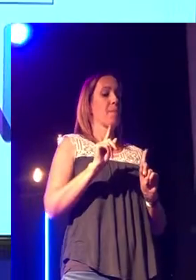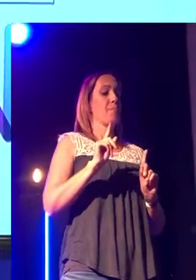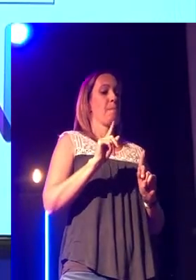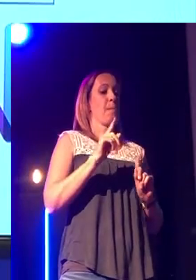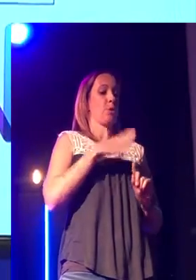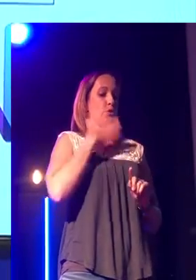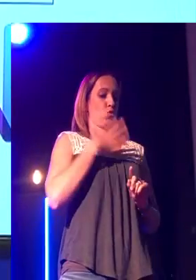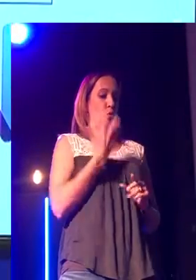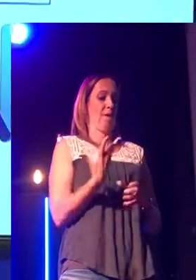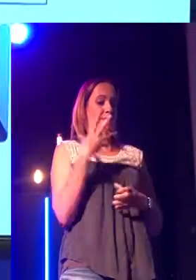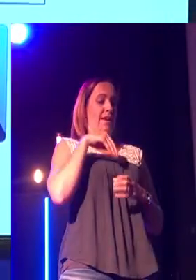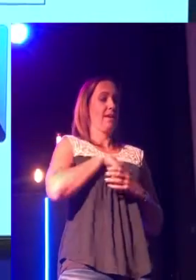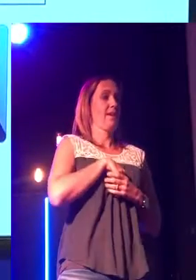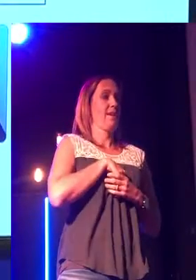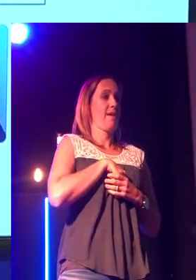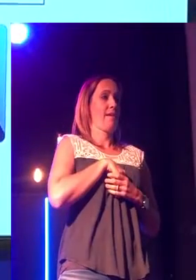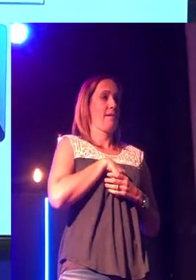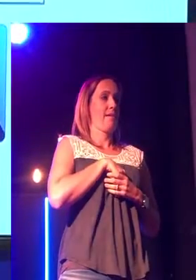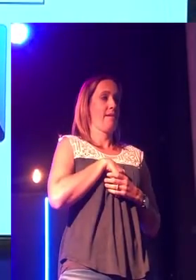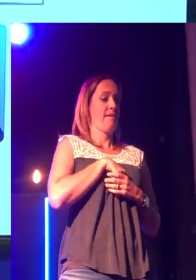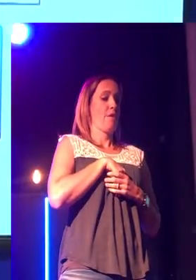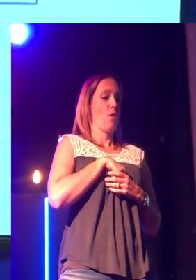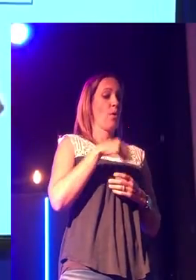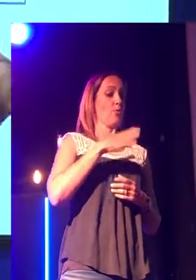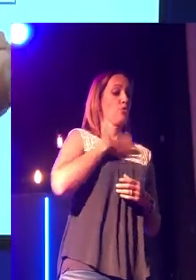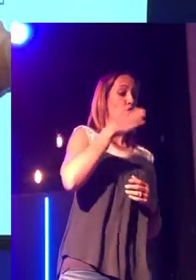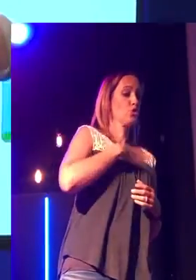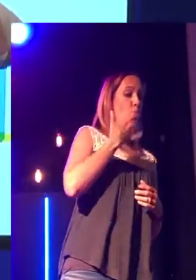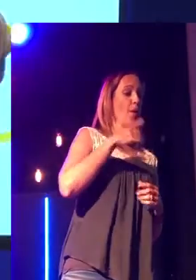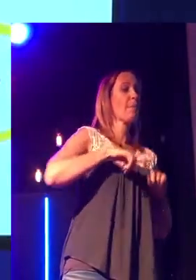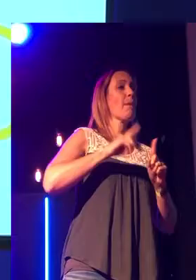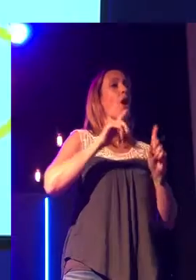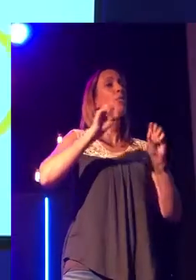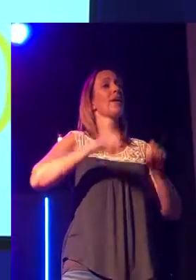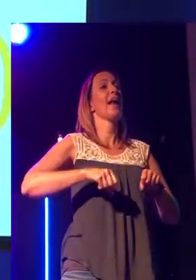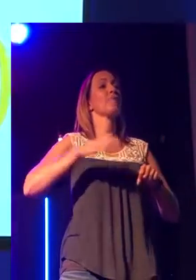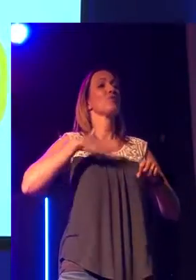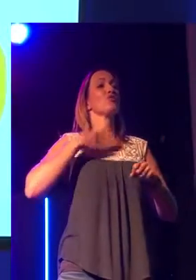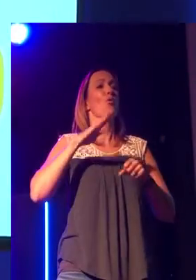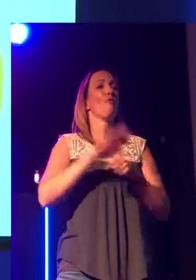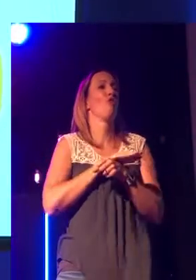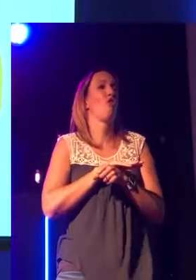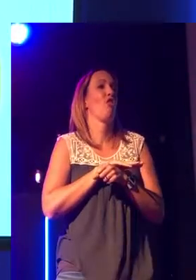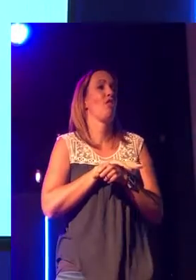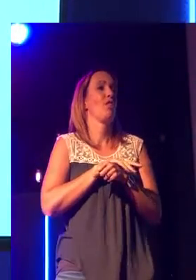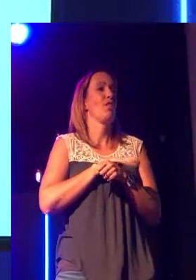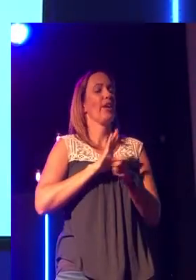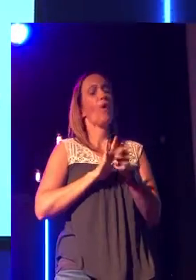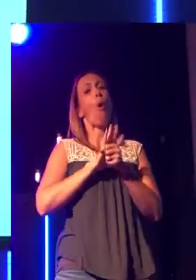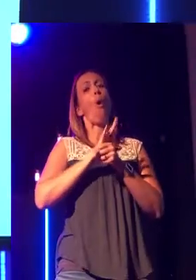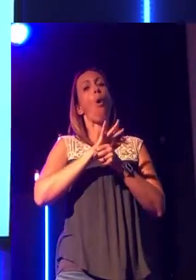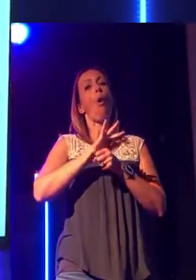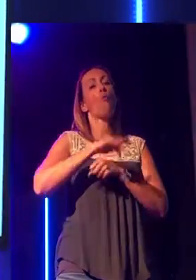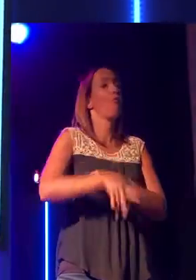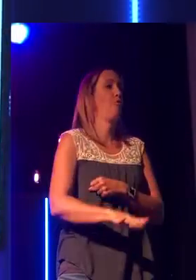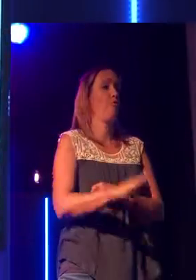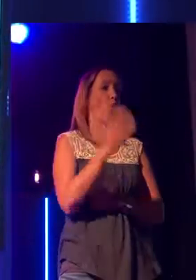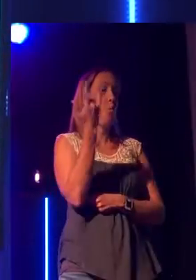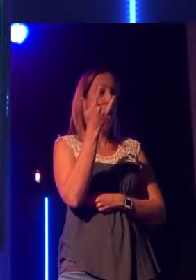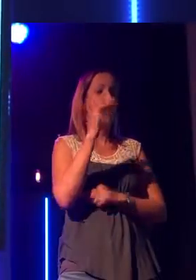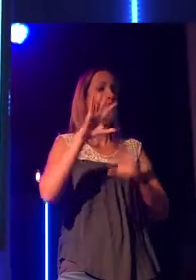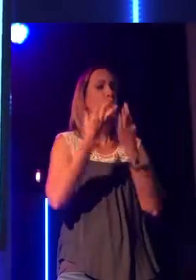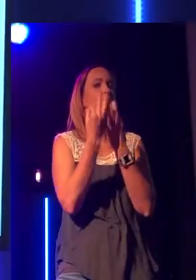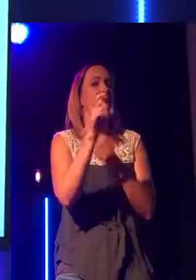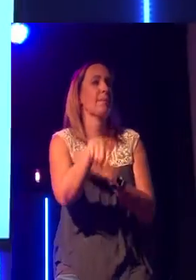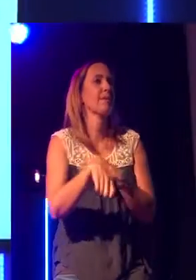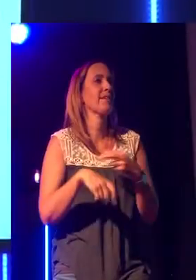that lives on the inside of us, we not only have joy, but we can be joyful. We can be overflowing with joy because your family needs it,